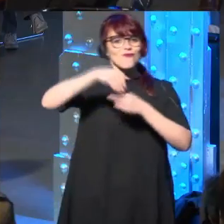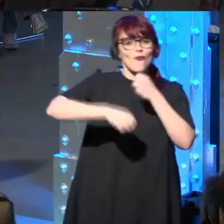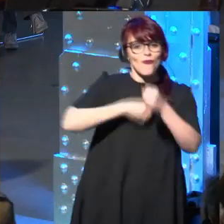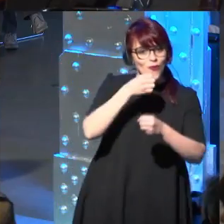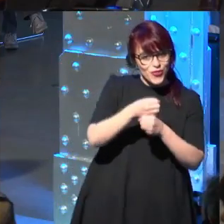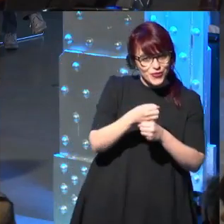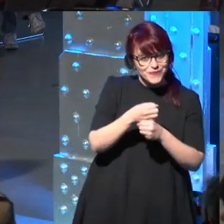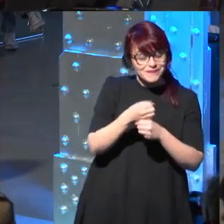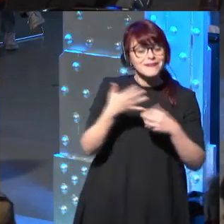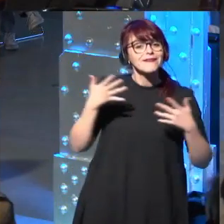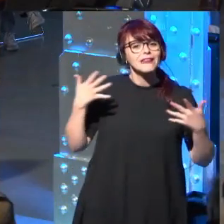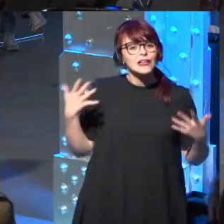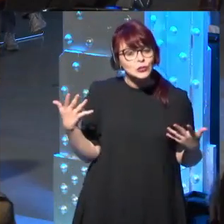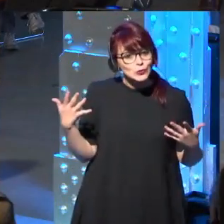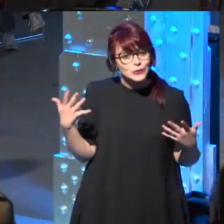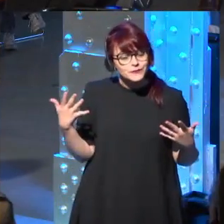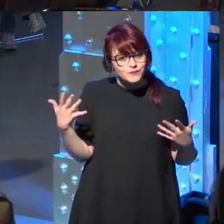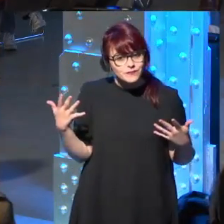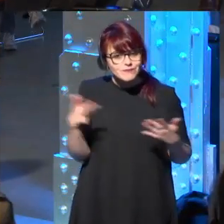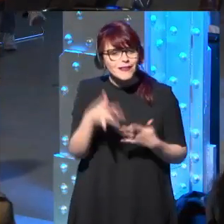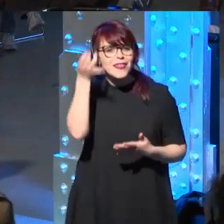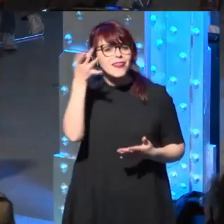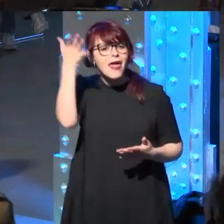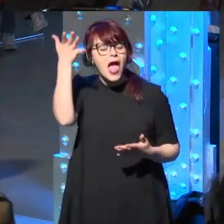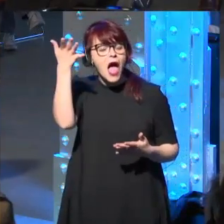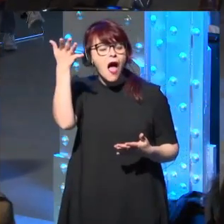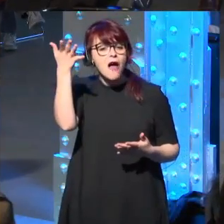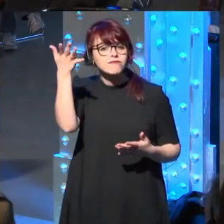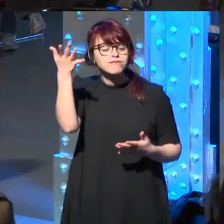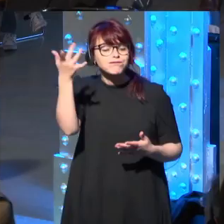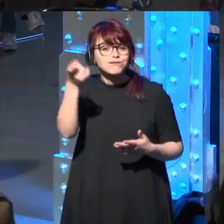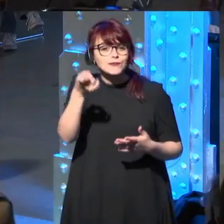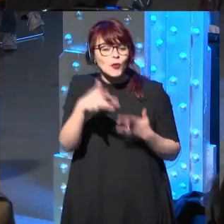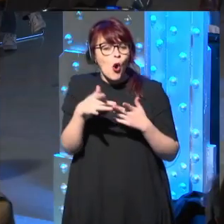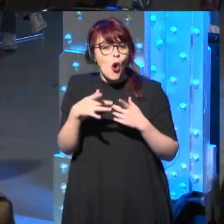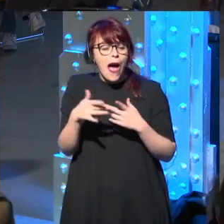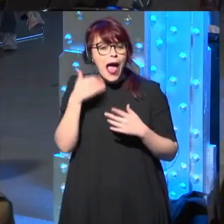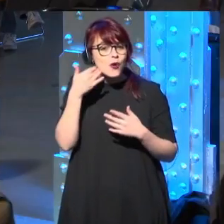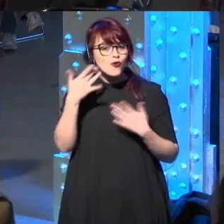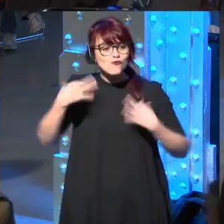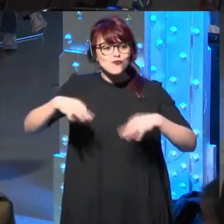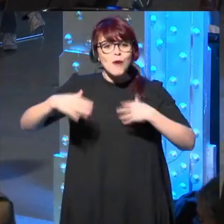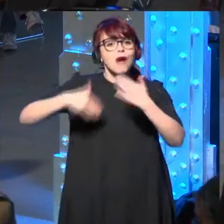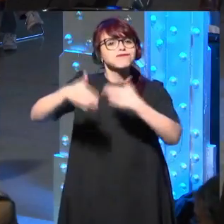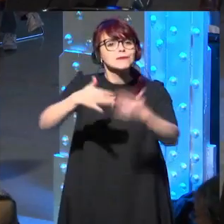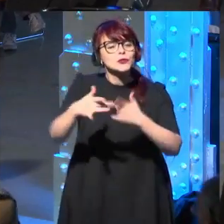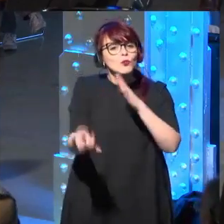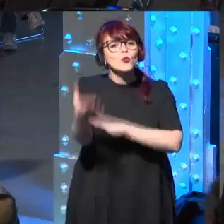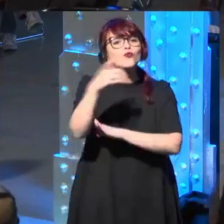How did it emerge? How did you come up with that idea, which is